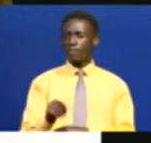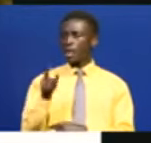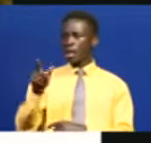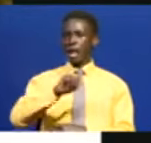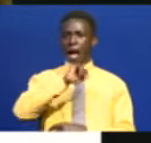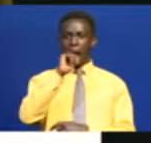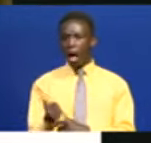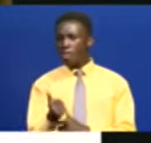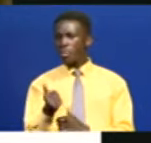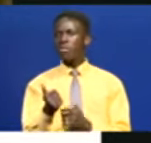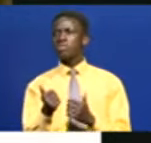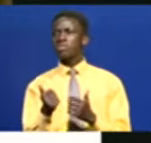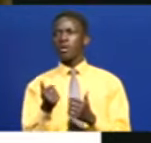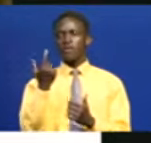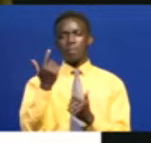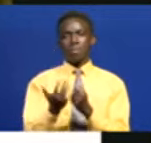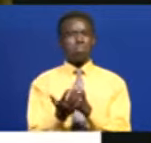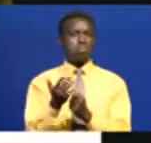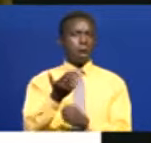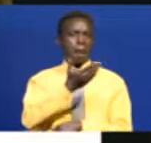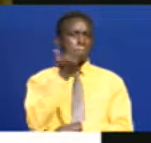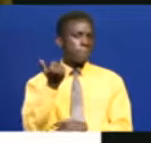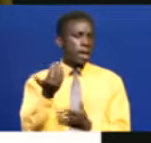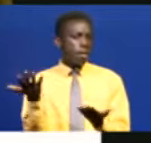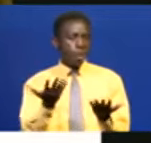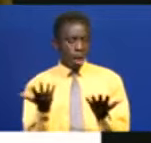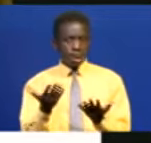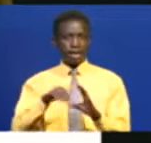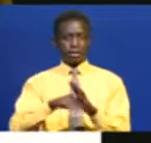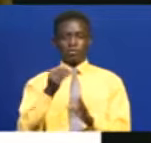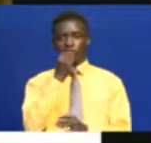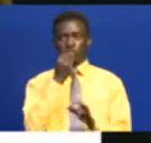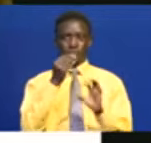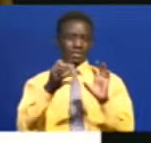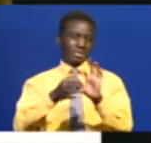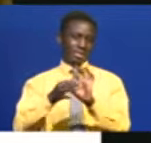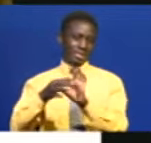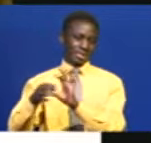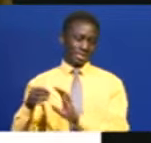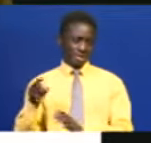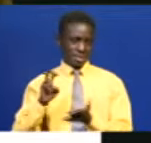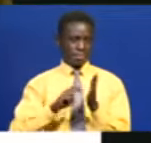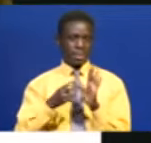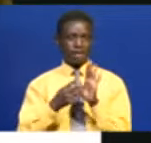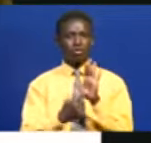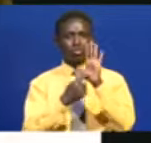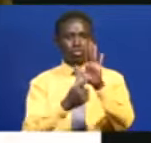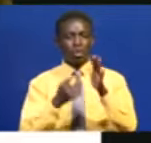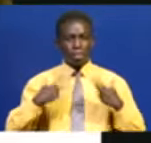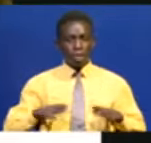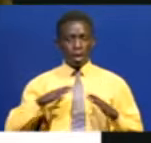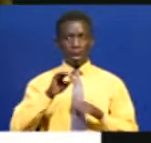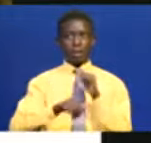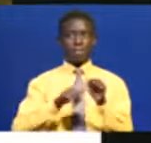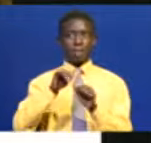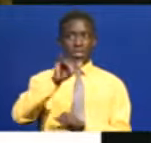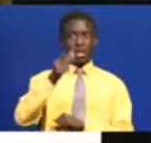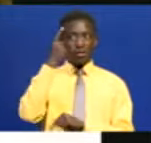world food chain. And we want to show people about that. For the